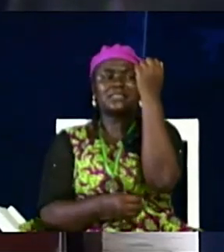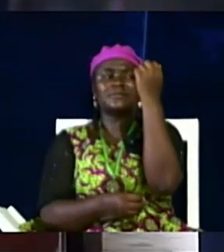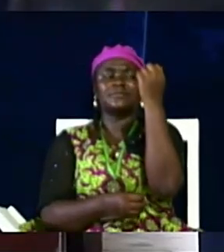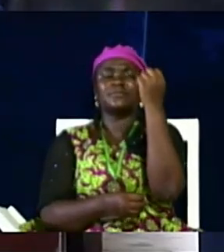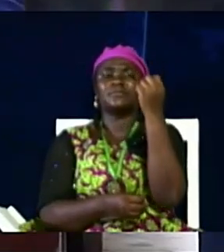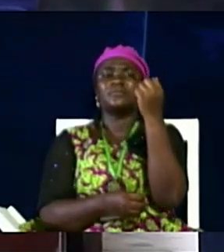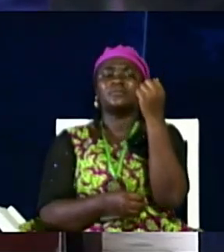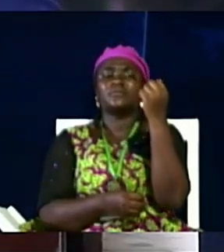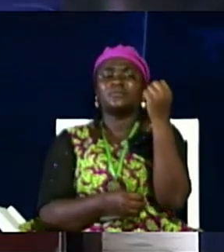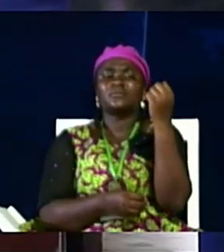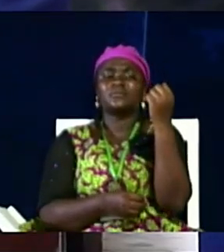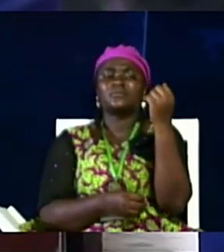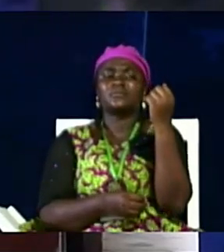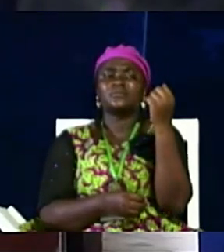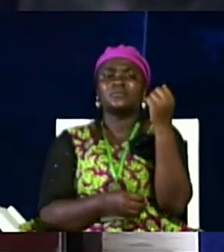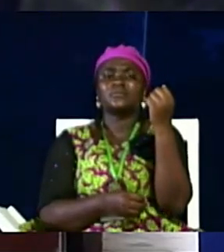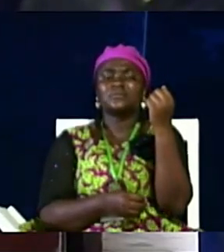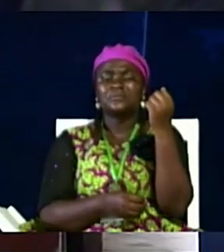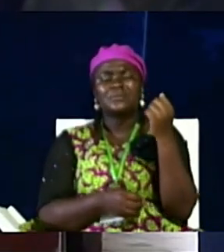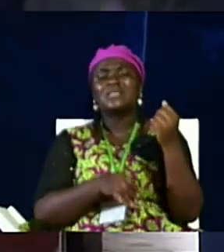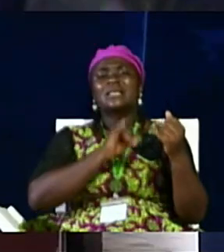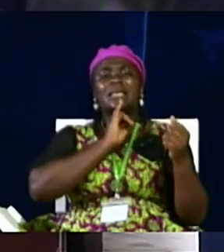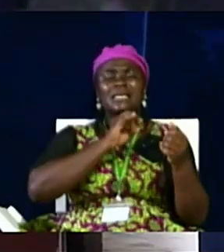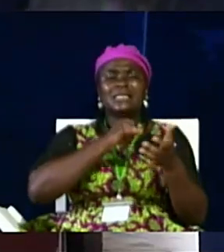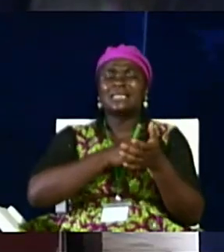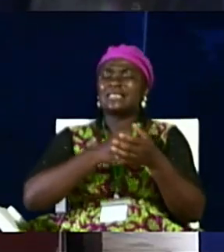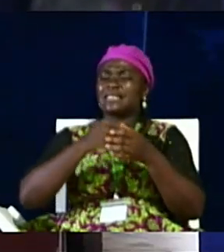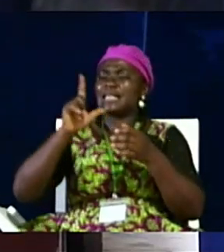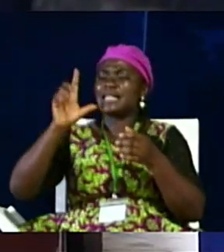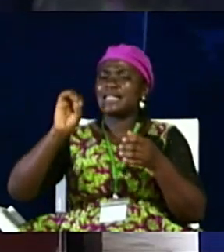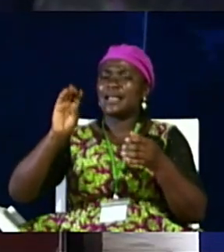Do they have to do with labels that have been placed upon your life?